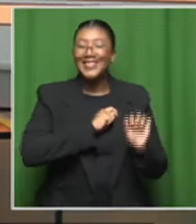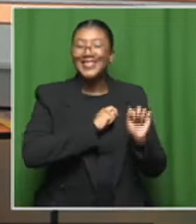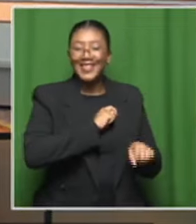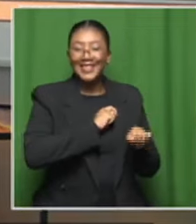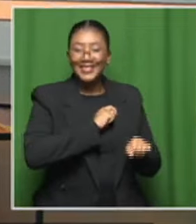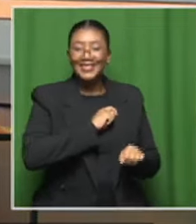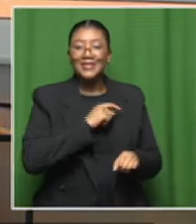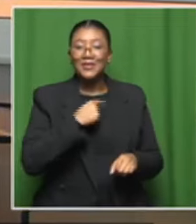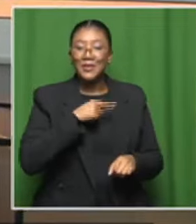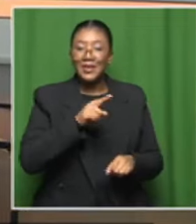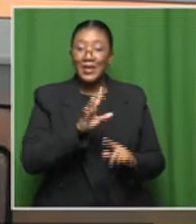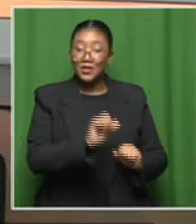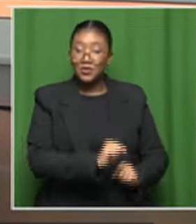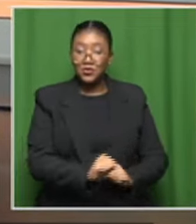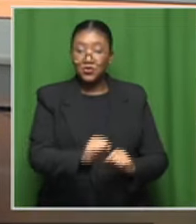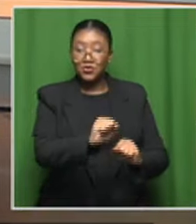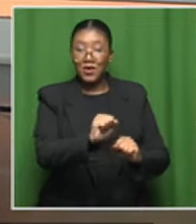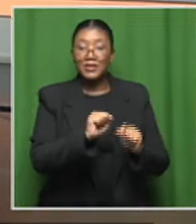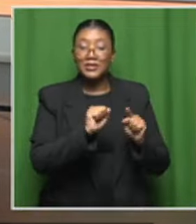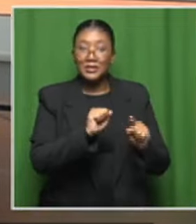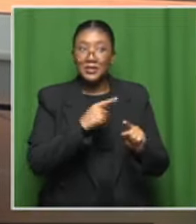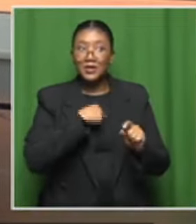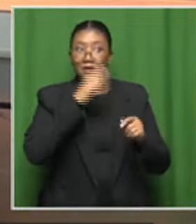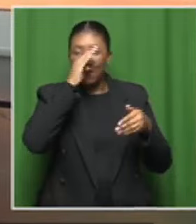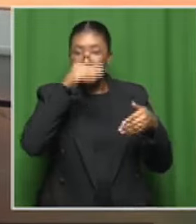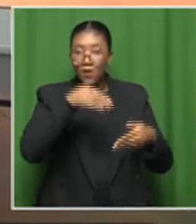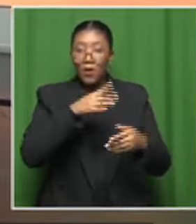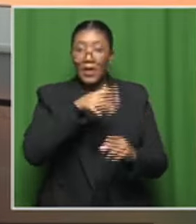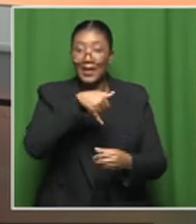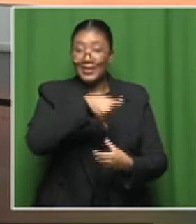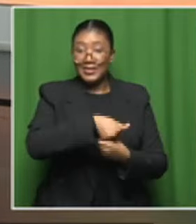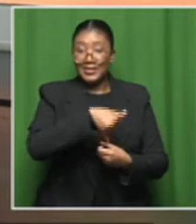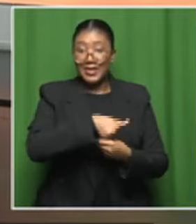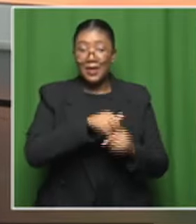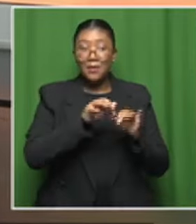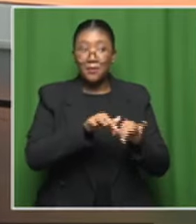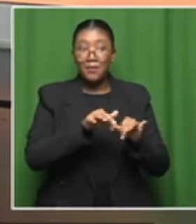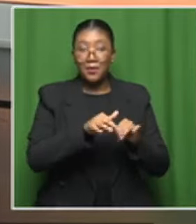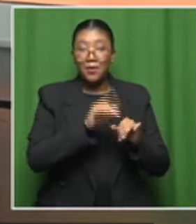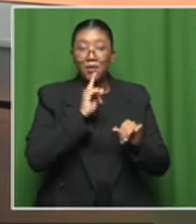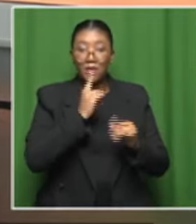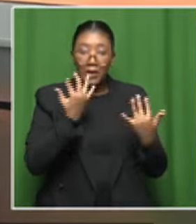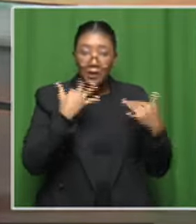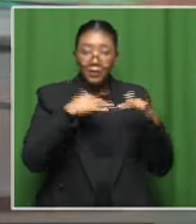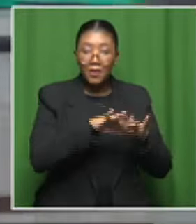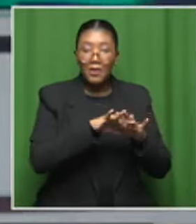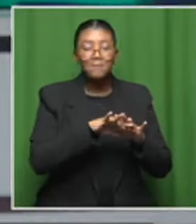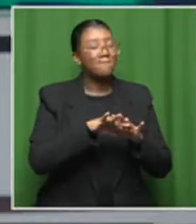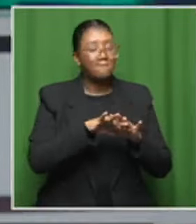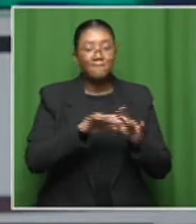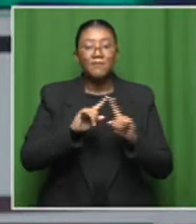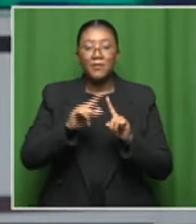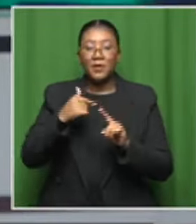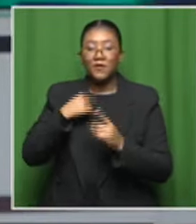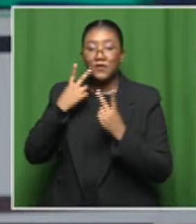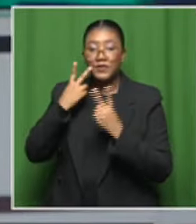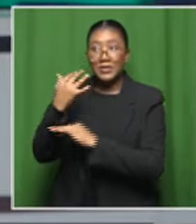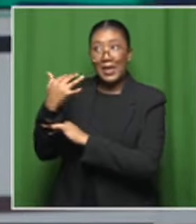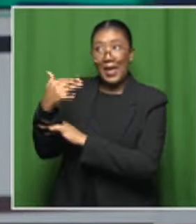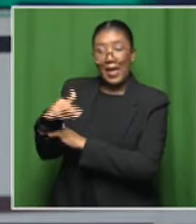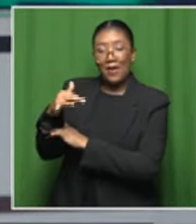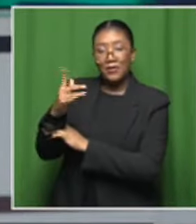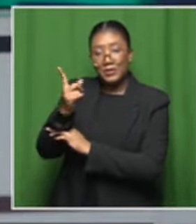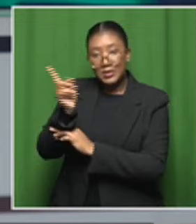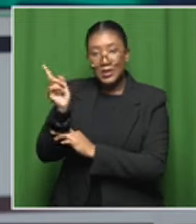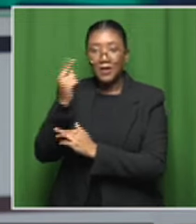doesn't necessarily focus on having internal people basically implemented. We are looking to the communities as well to say,